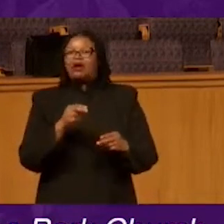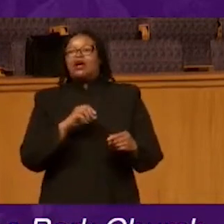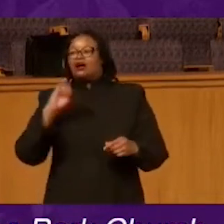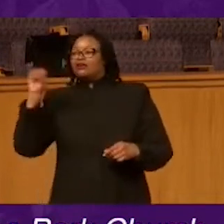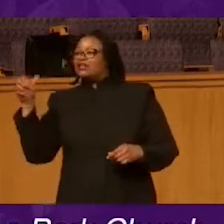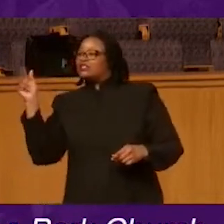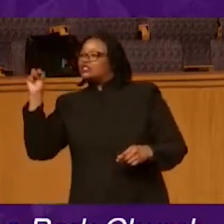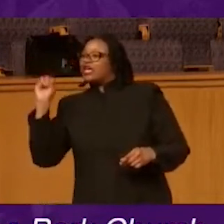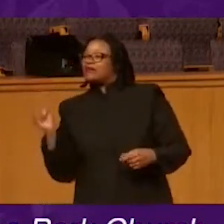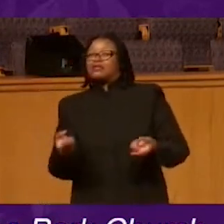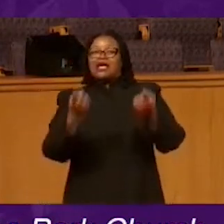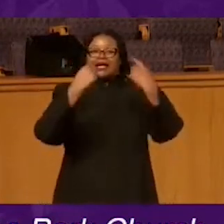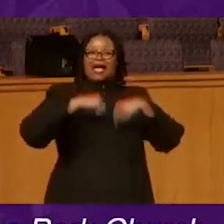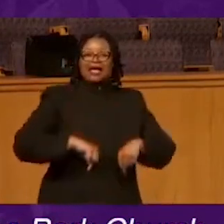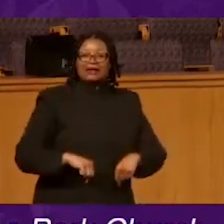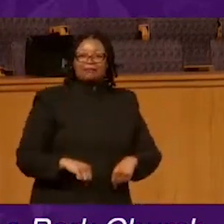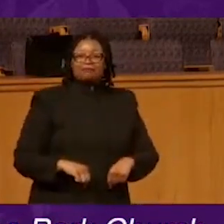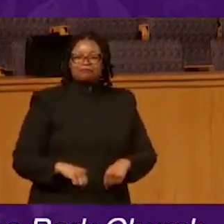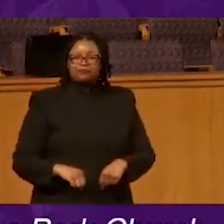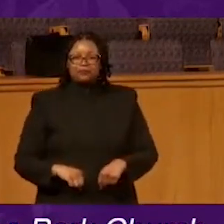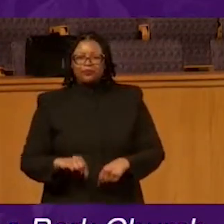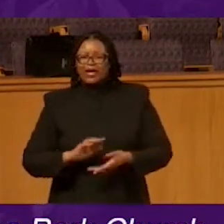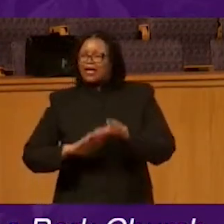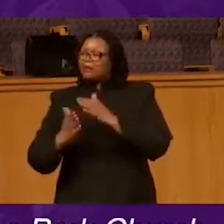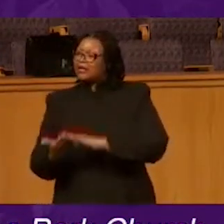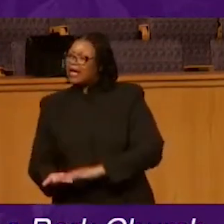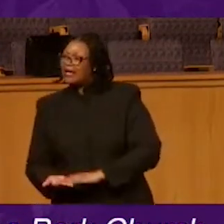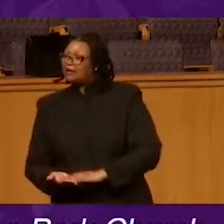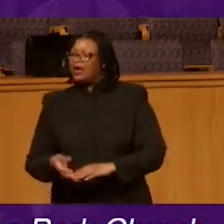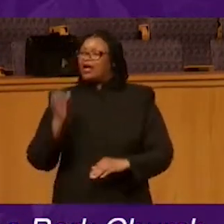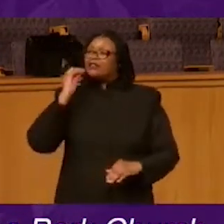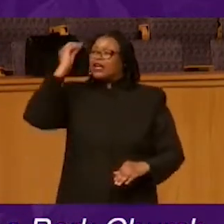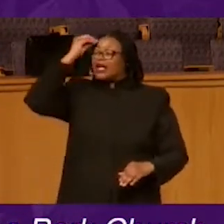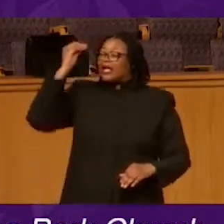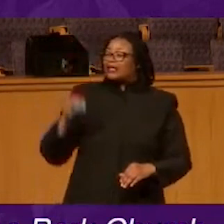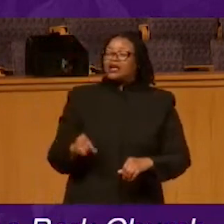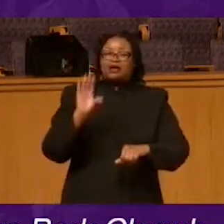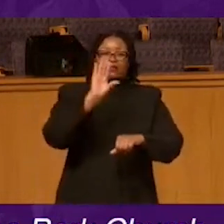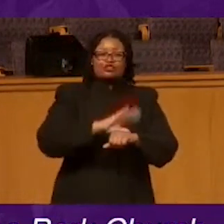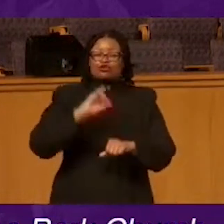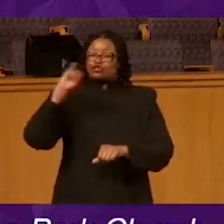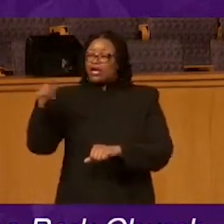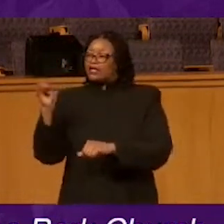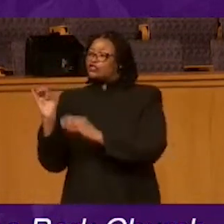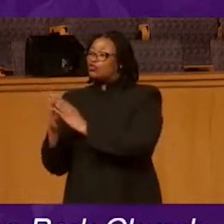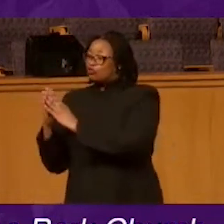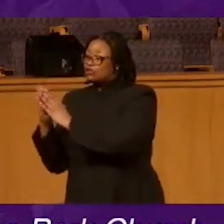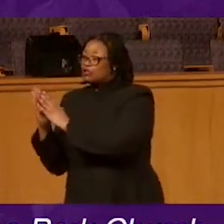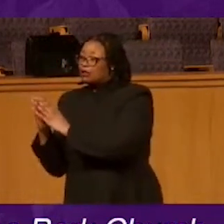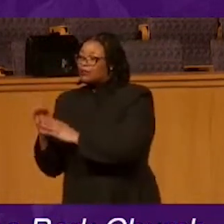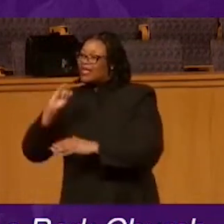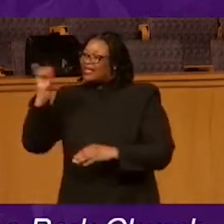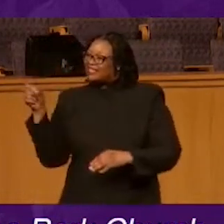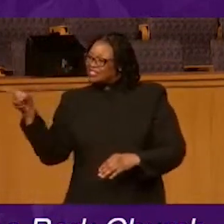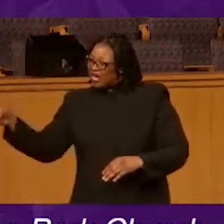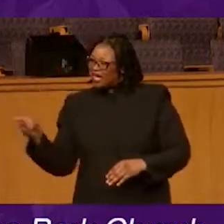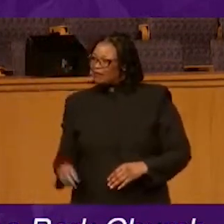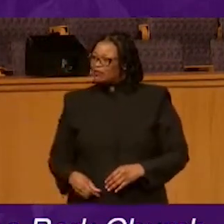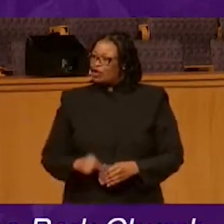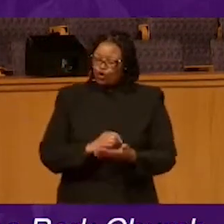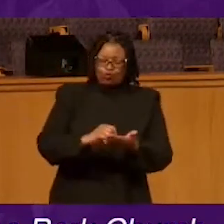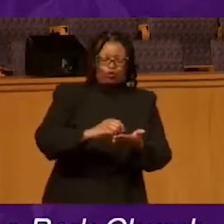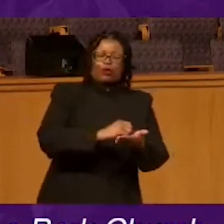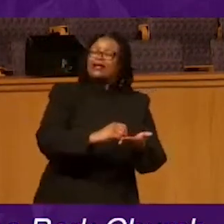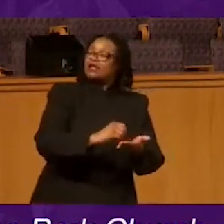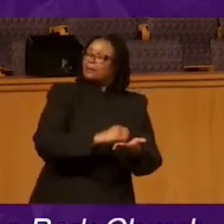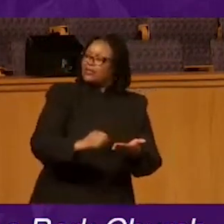around. It was James who would then become the head of the church at Jerusalem. It was James who would write the epistle that